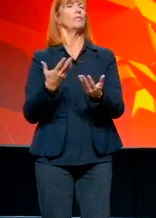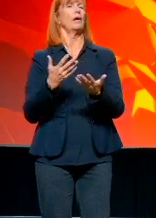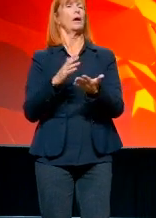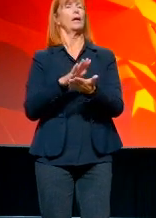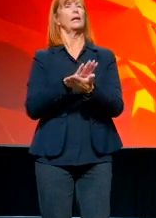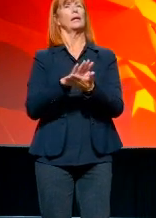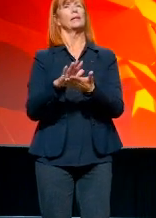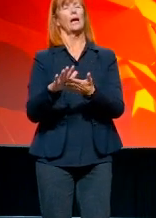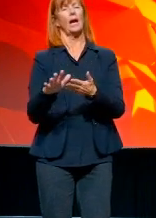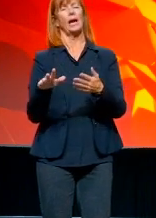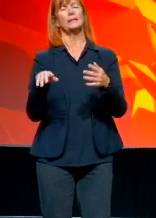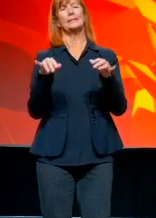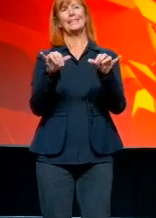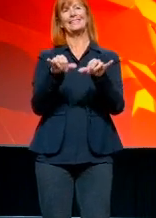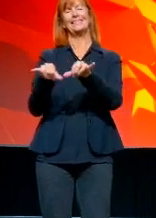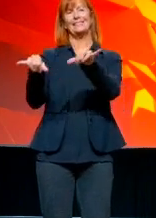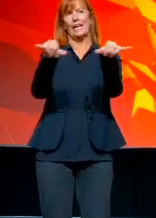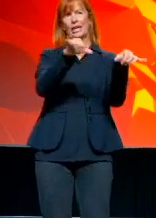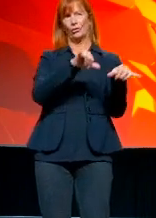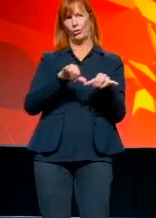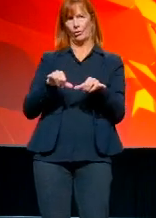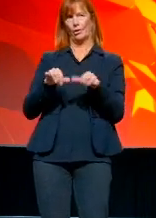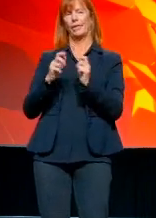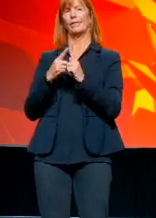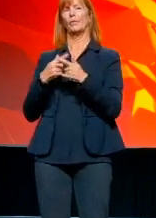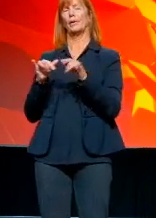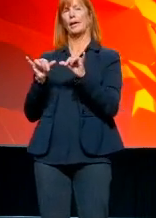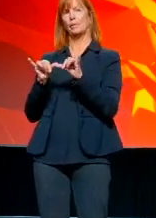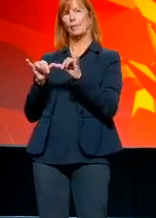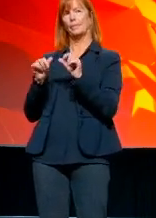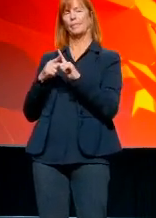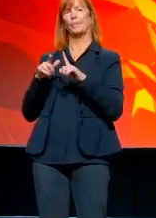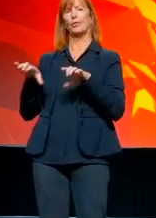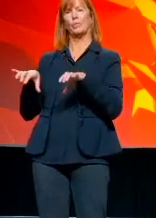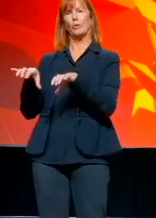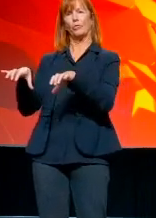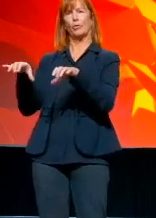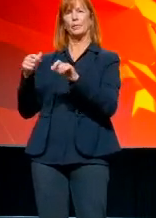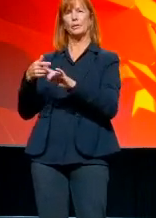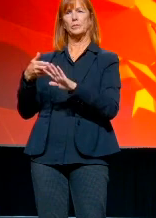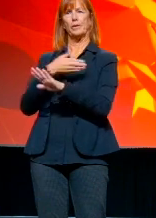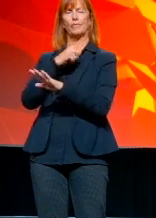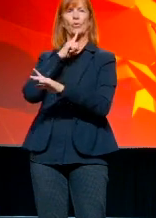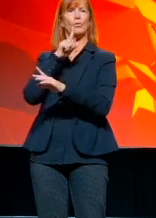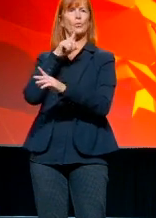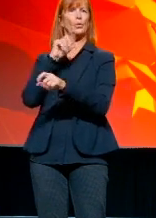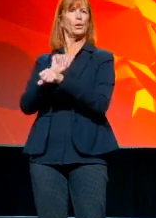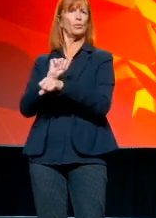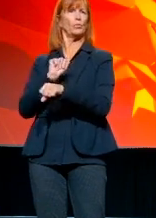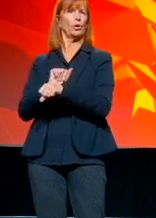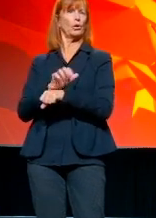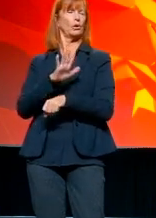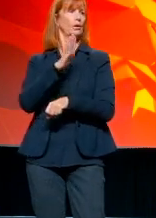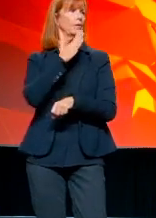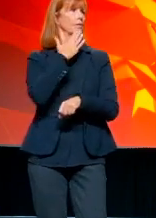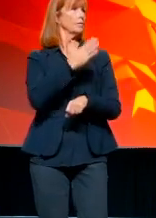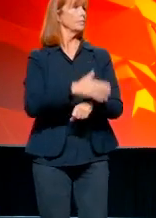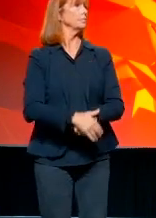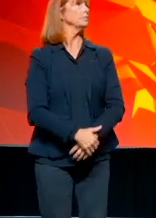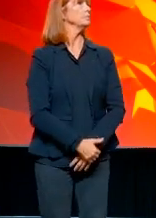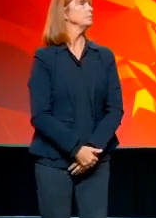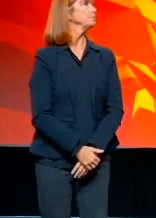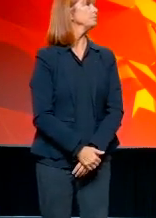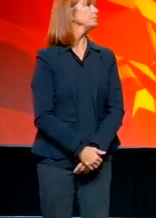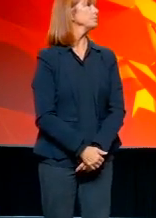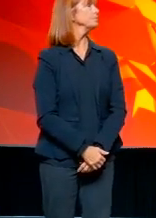that allows to systematically benchmark and evaluate the performance and before the real-world deployment. Thank you. Yeah. Thank you. We